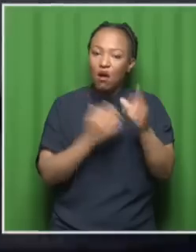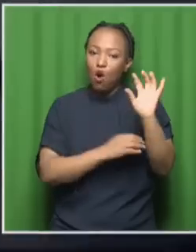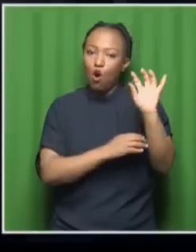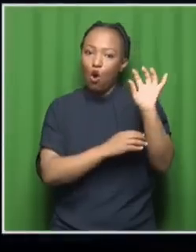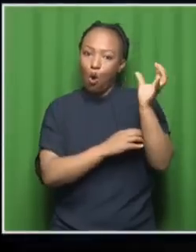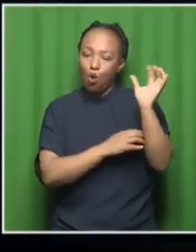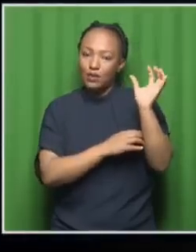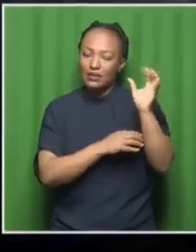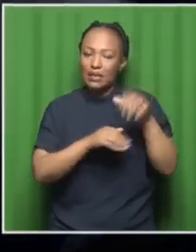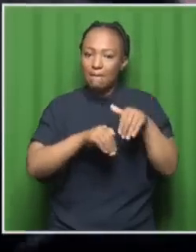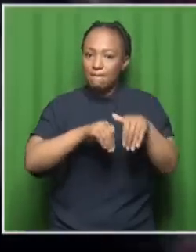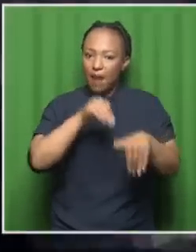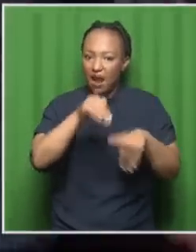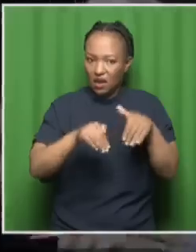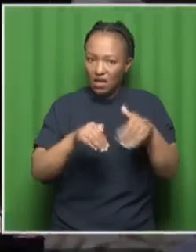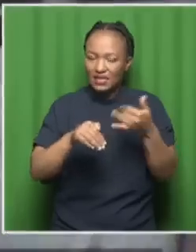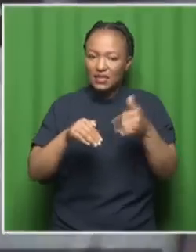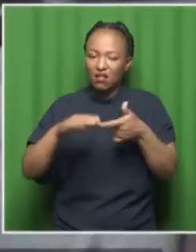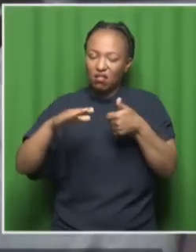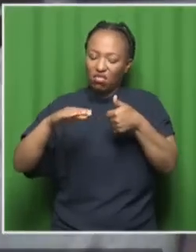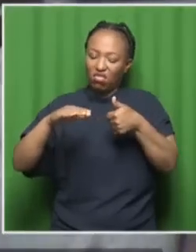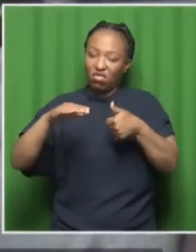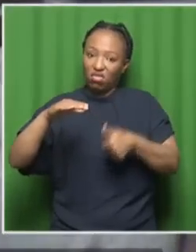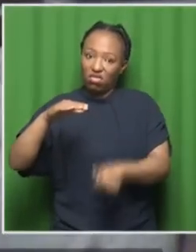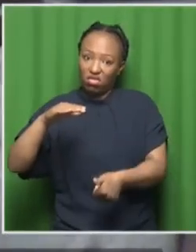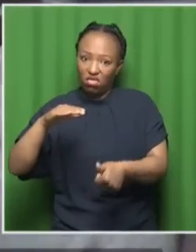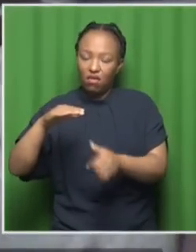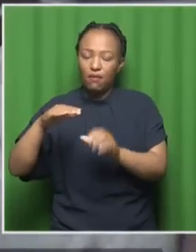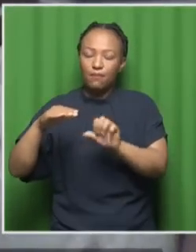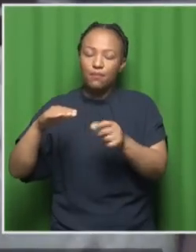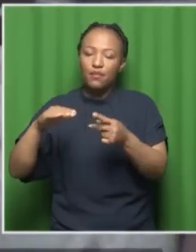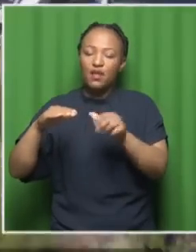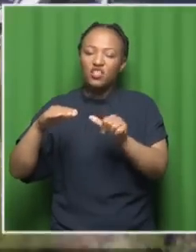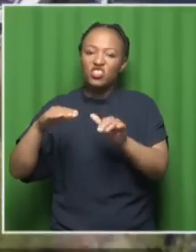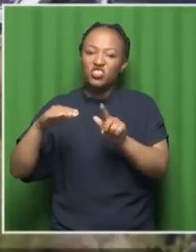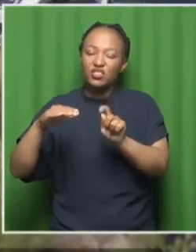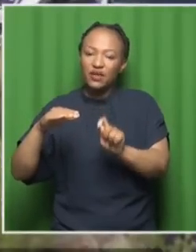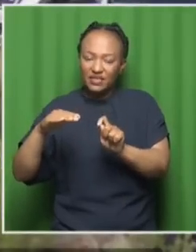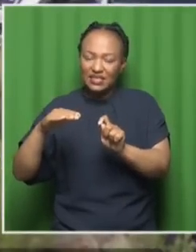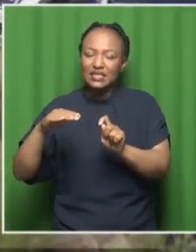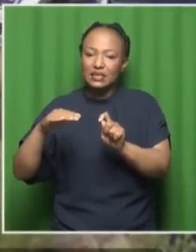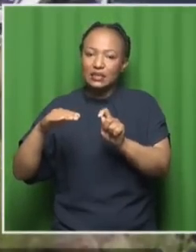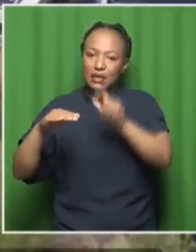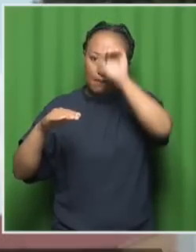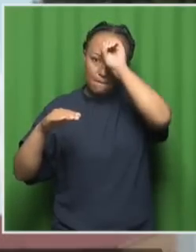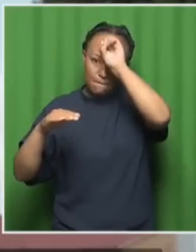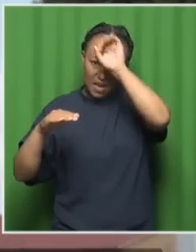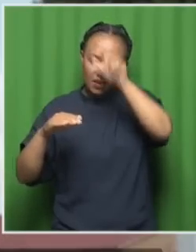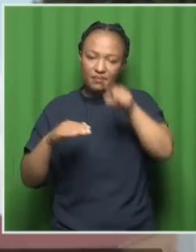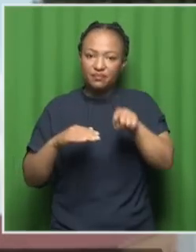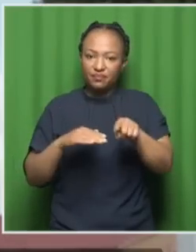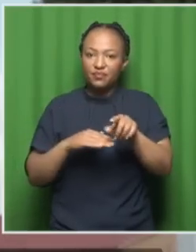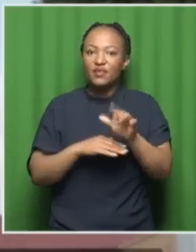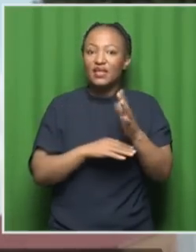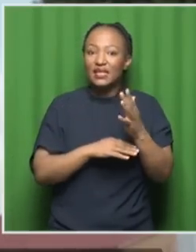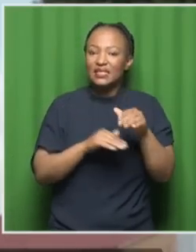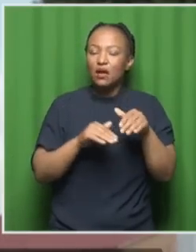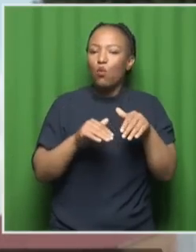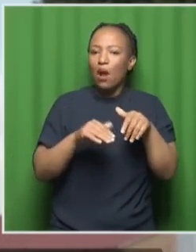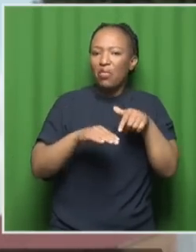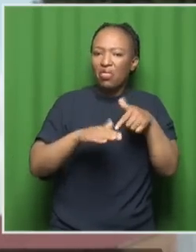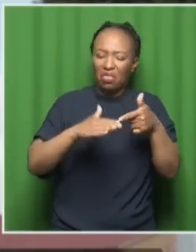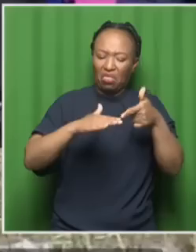still underground at Shaft 11 in Stilfontein in the Northwest Province. Artisanal and small-scale mining in South Africa